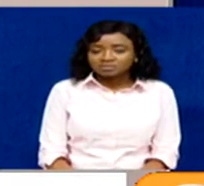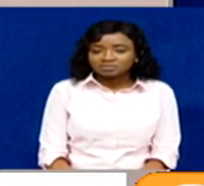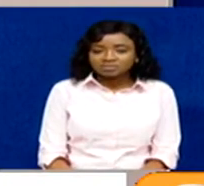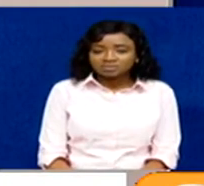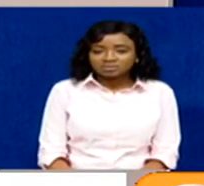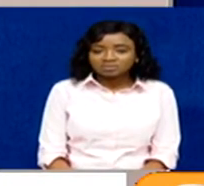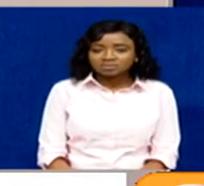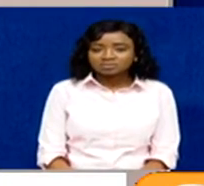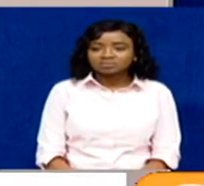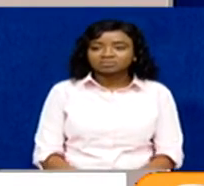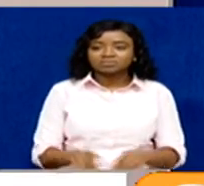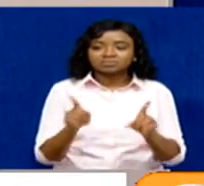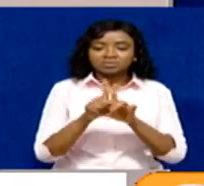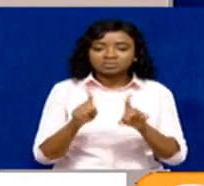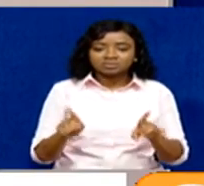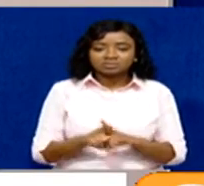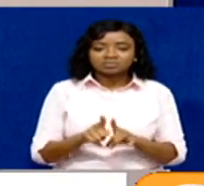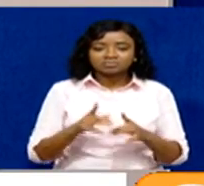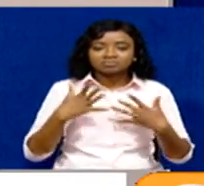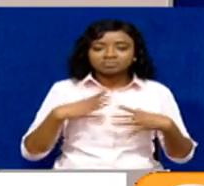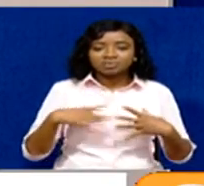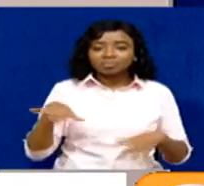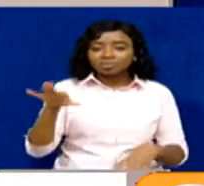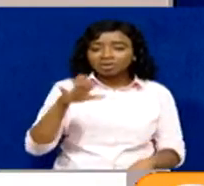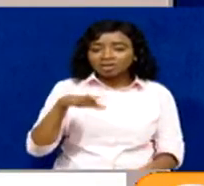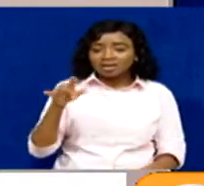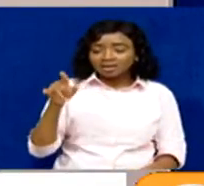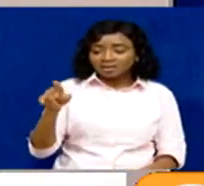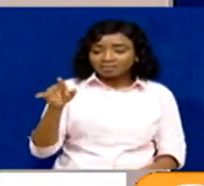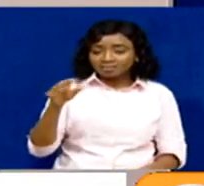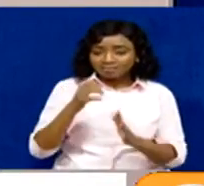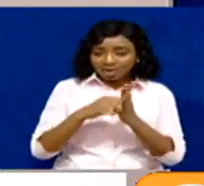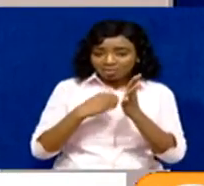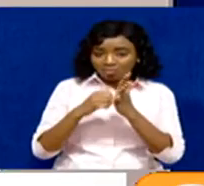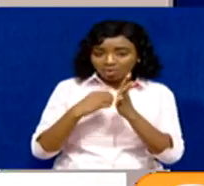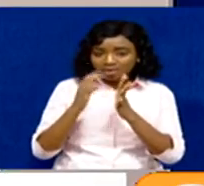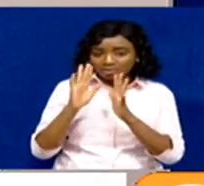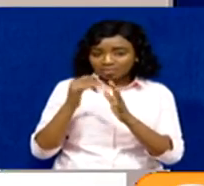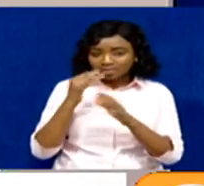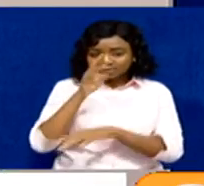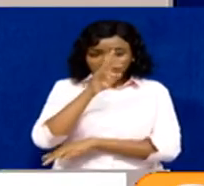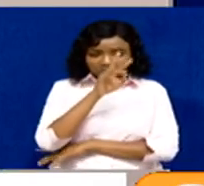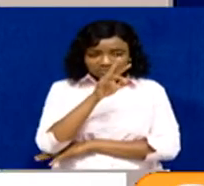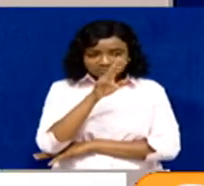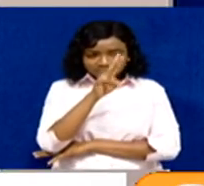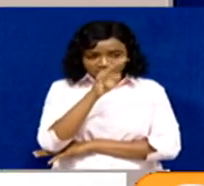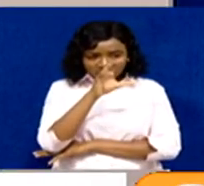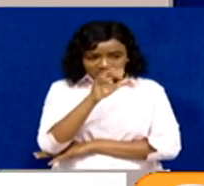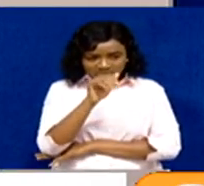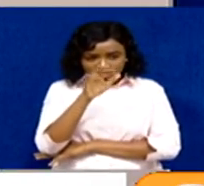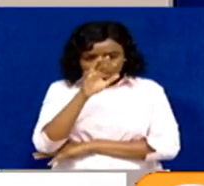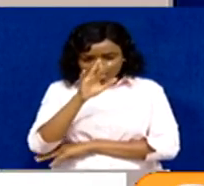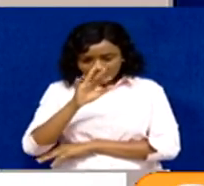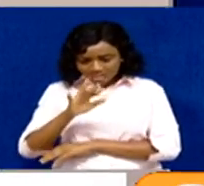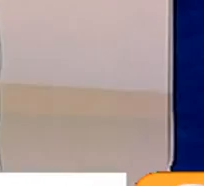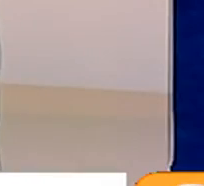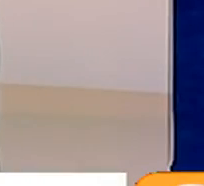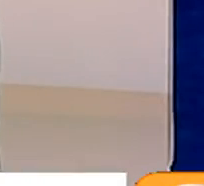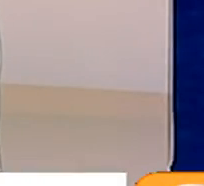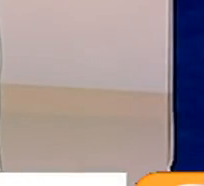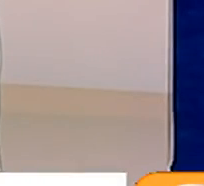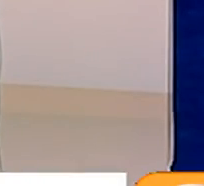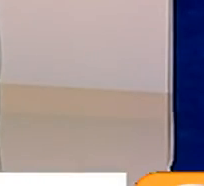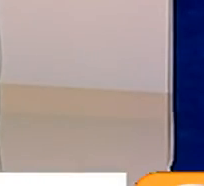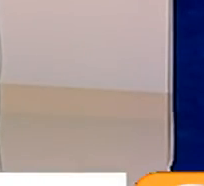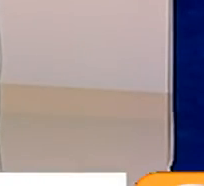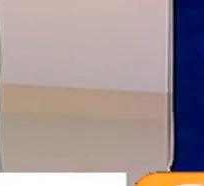As I said, the people of Makueni are going to look at who will be from MCA up to governor in our